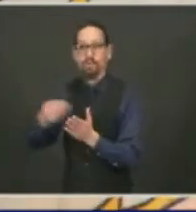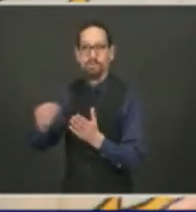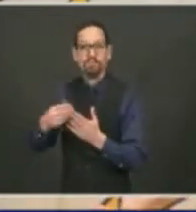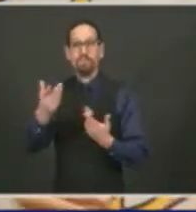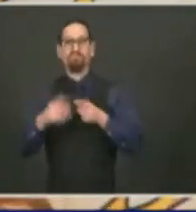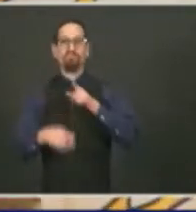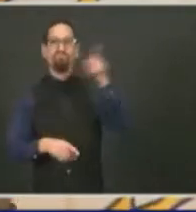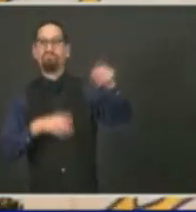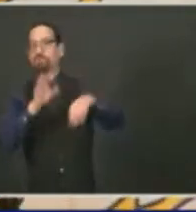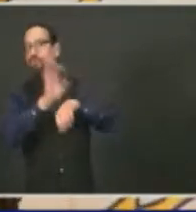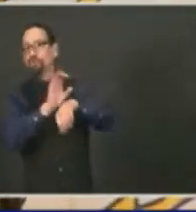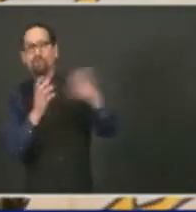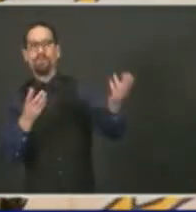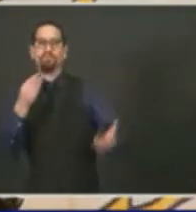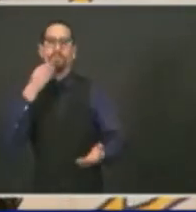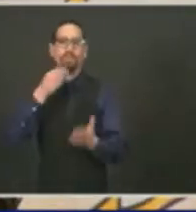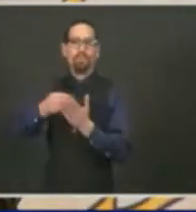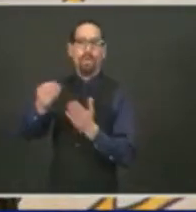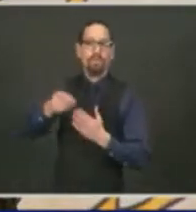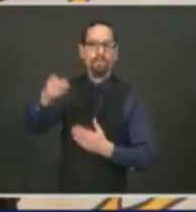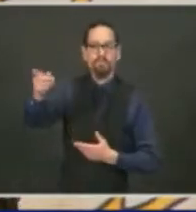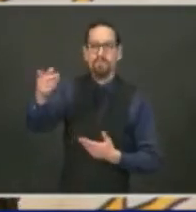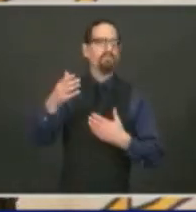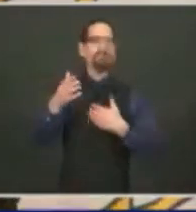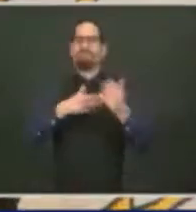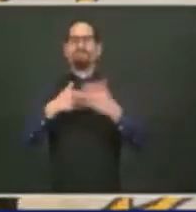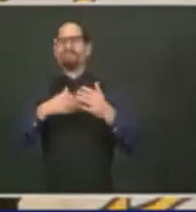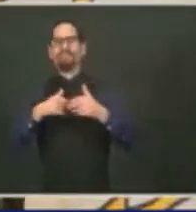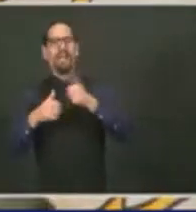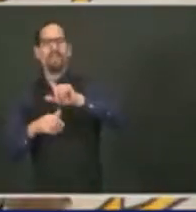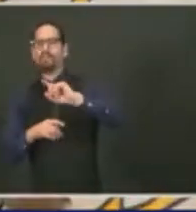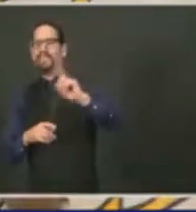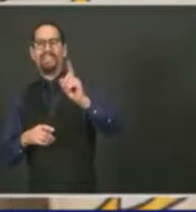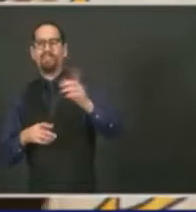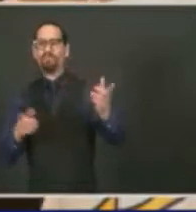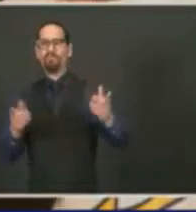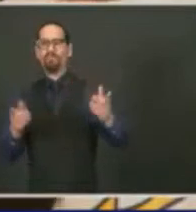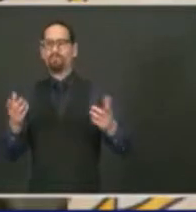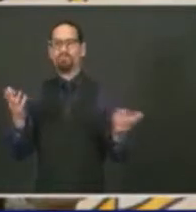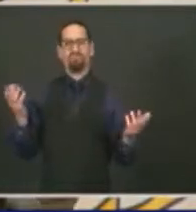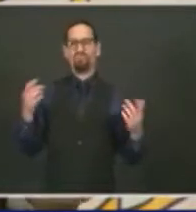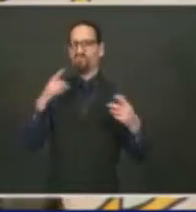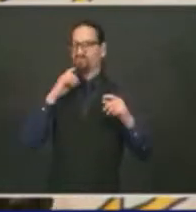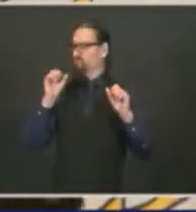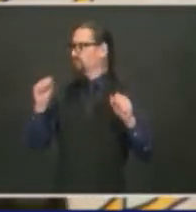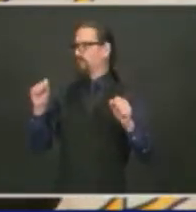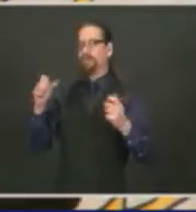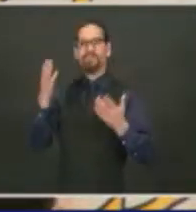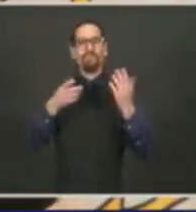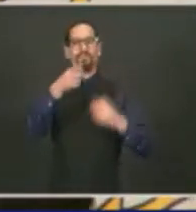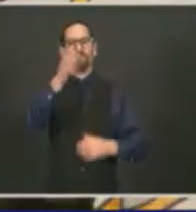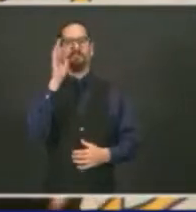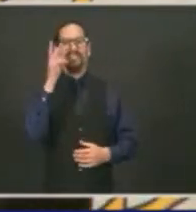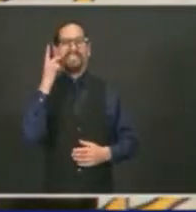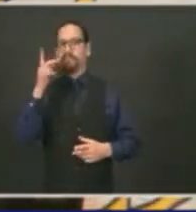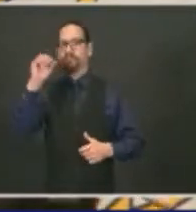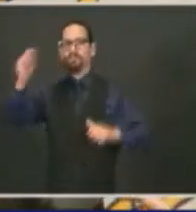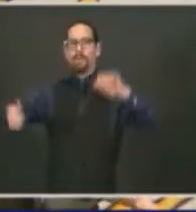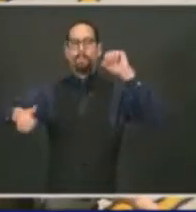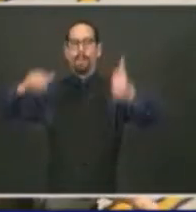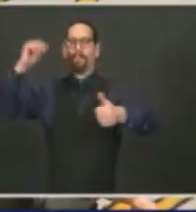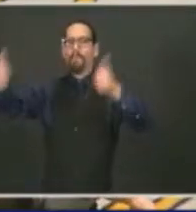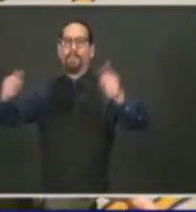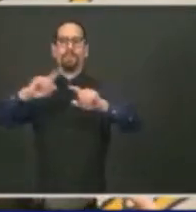doing grocery shopping or et cetera, you're probably going to see a testing